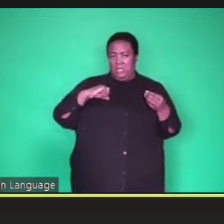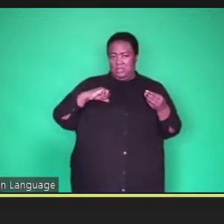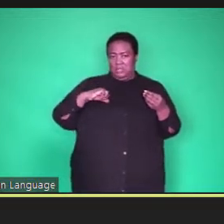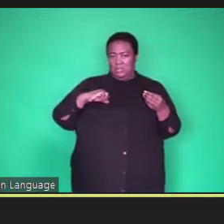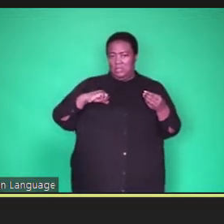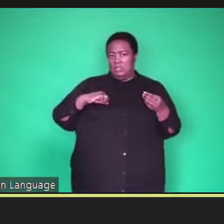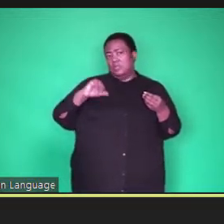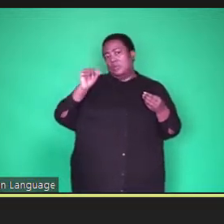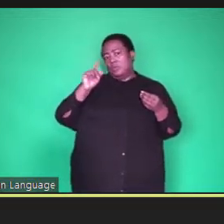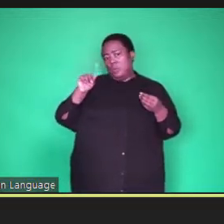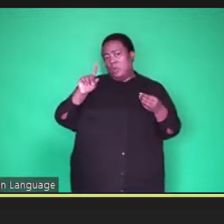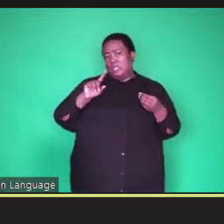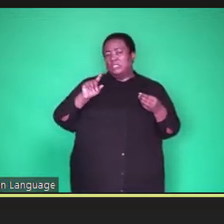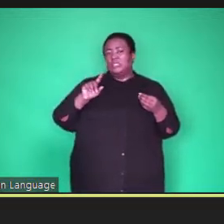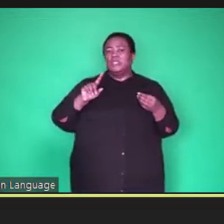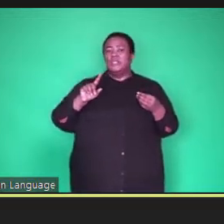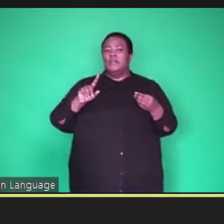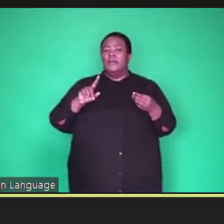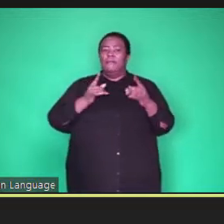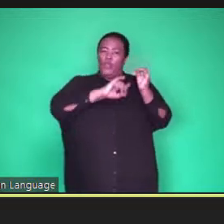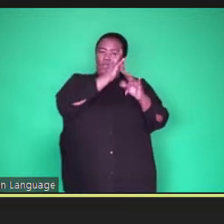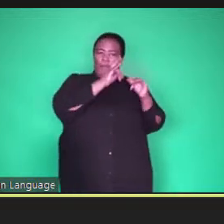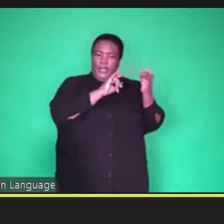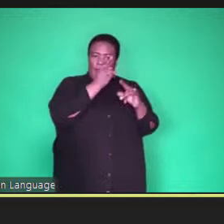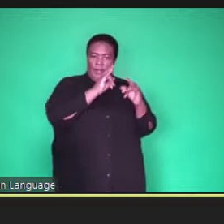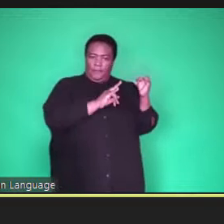Town. Secondary cities,